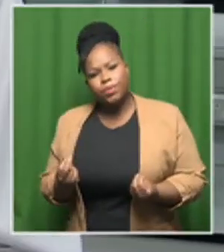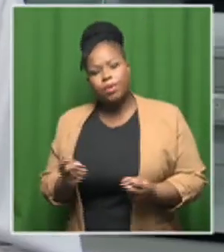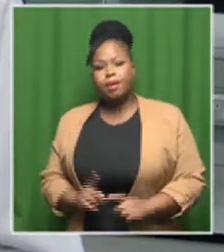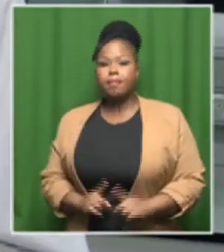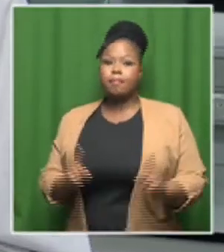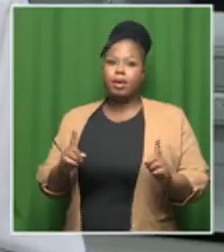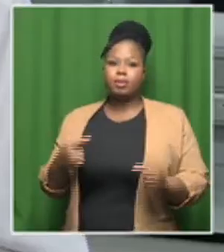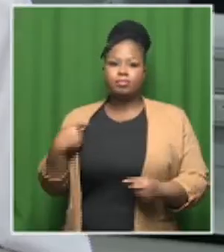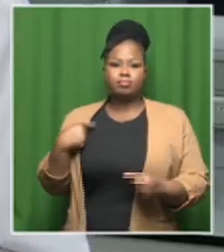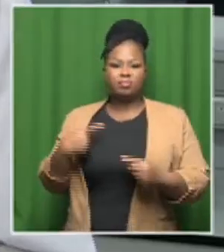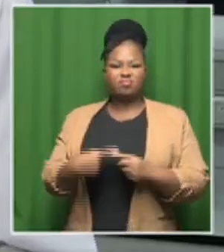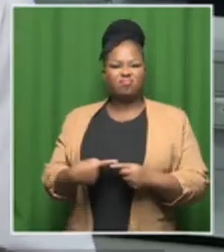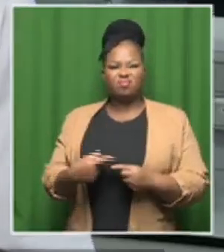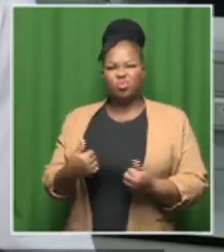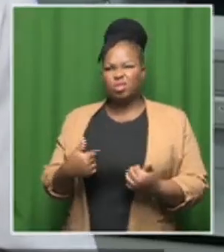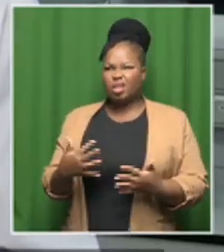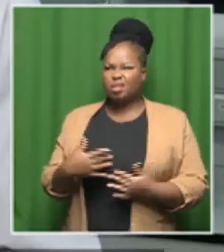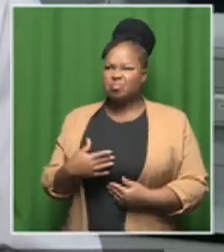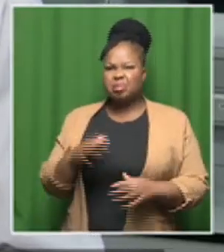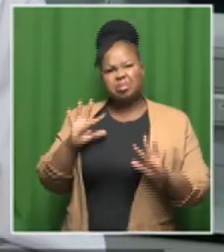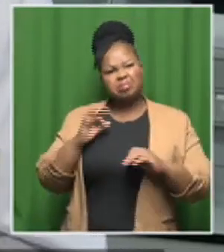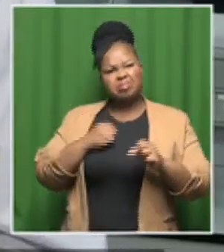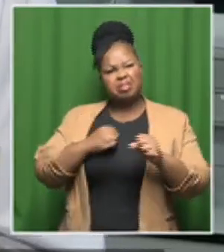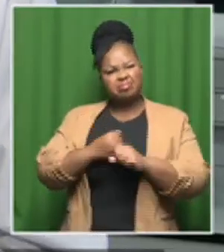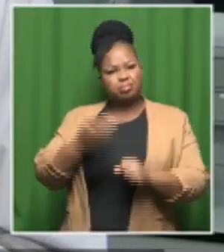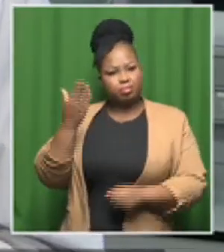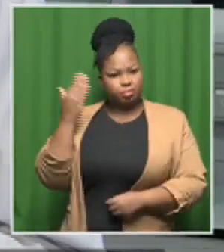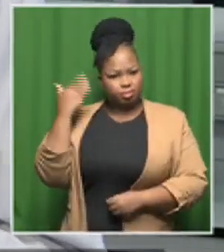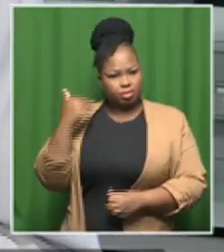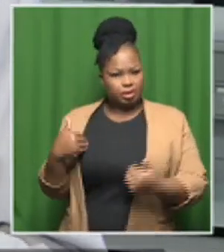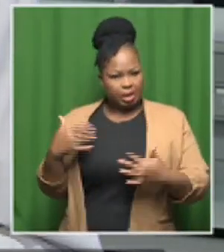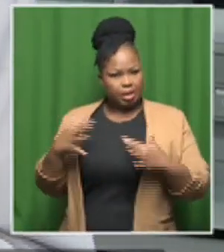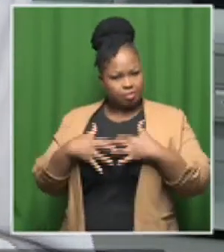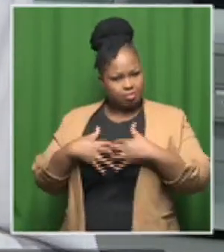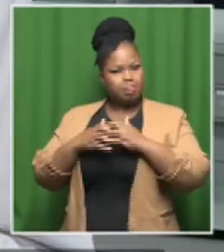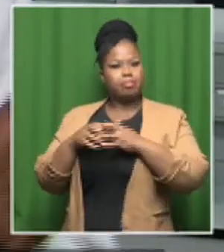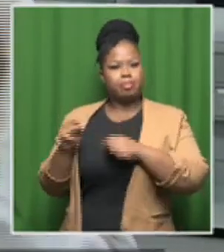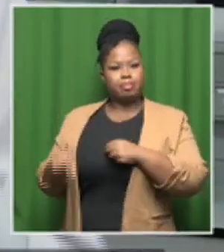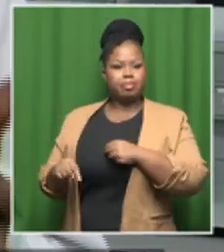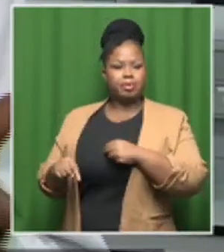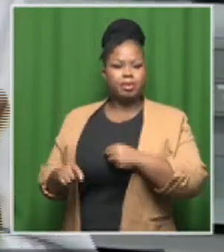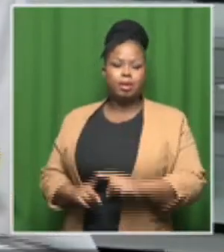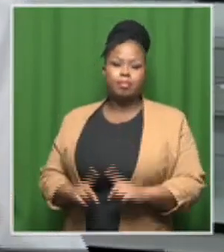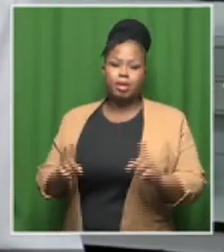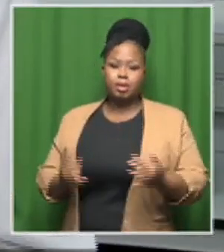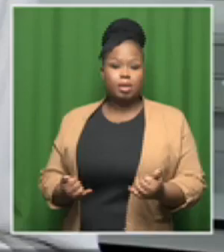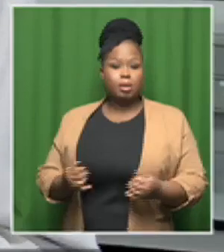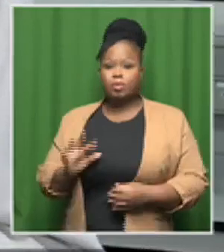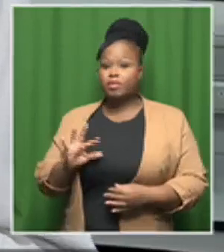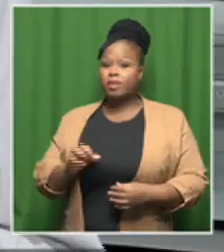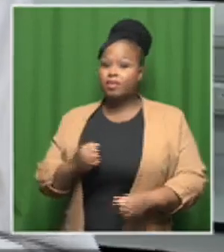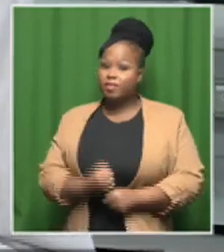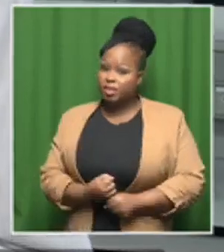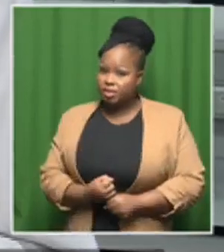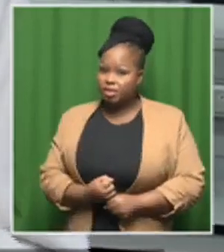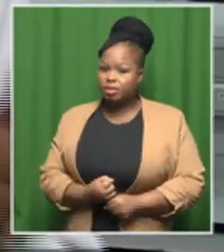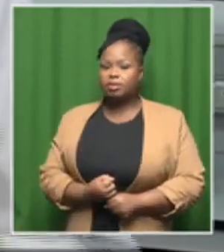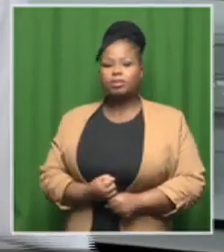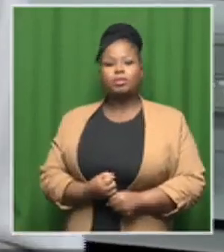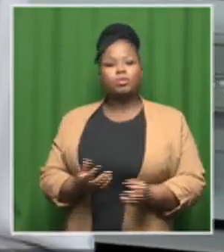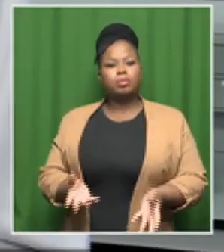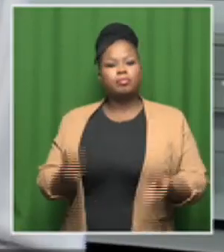time. I think we already started working about 10 years ago. And but within a very short, in 5 years, we managed to